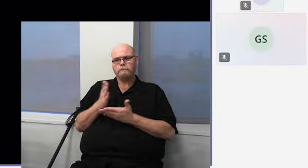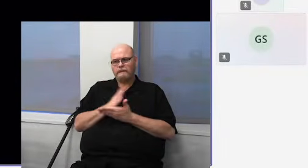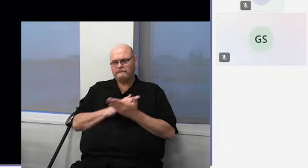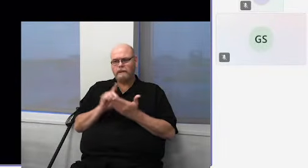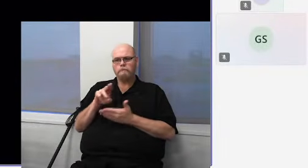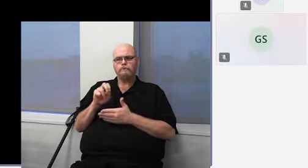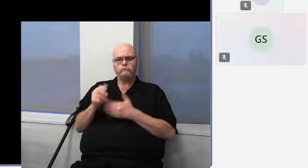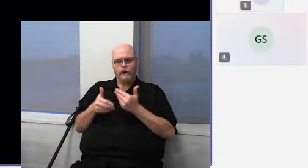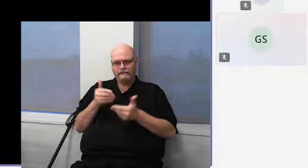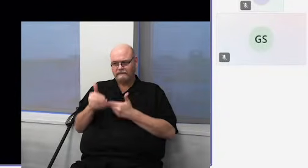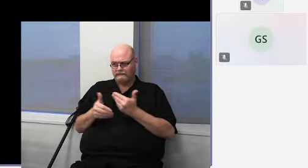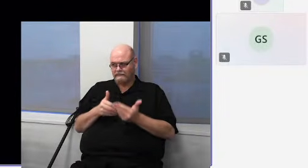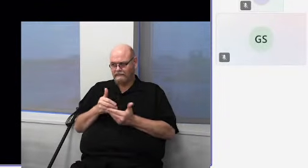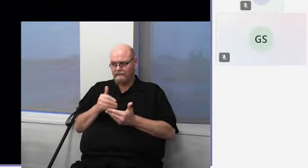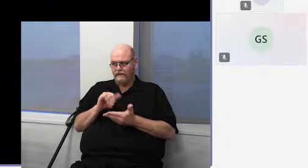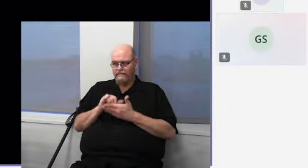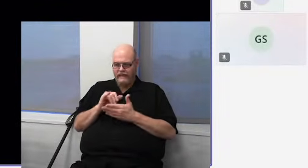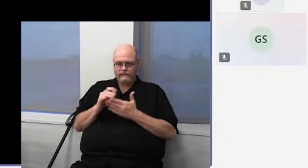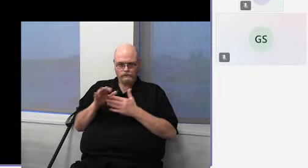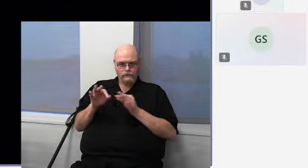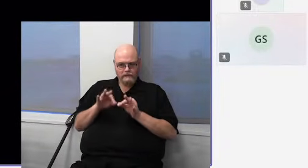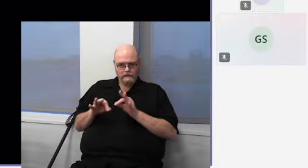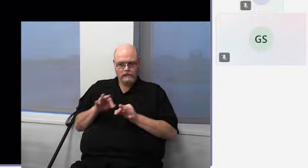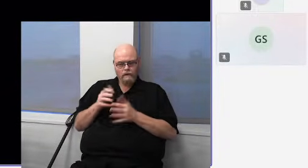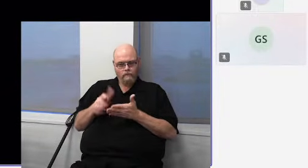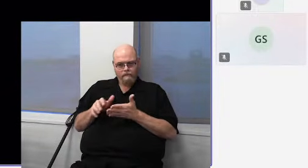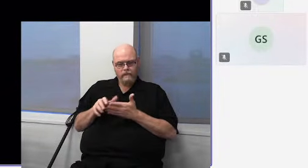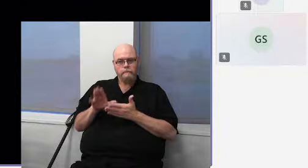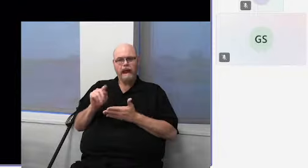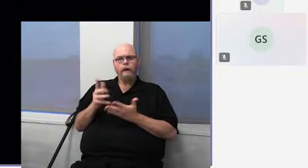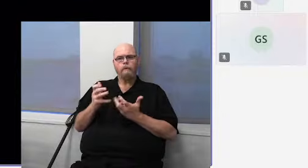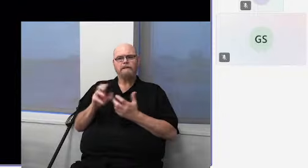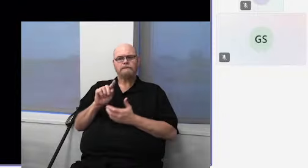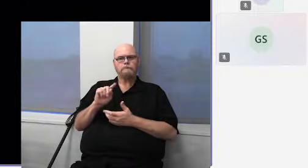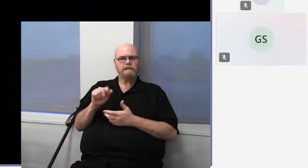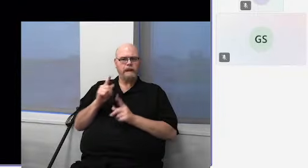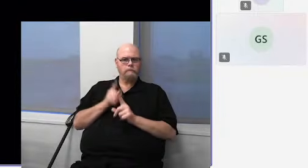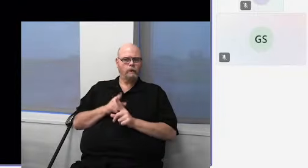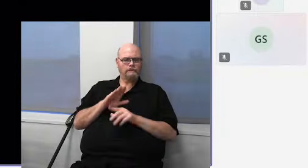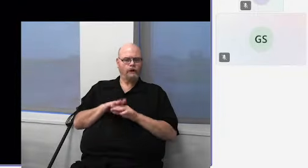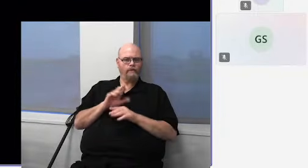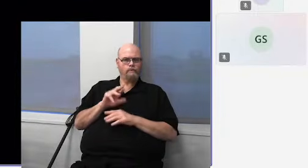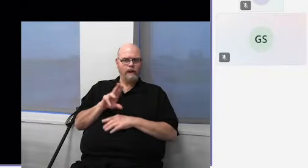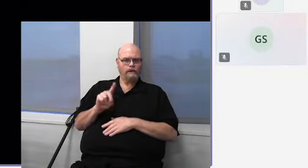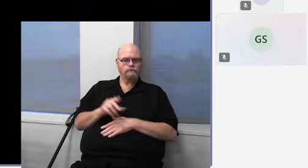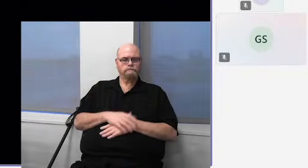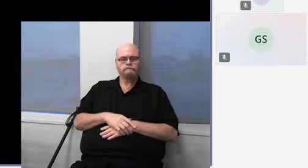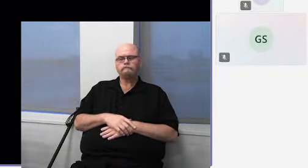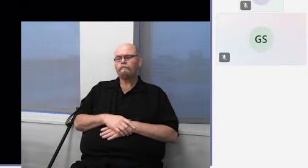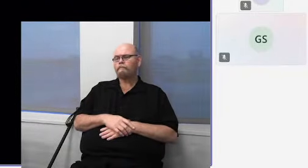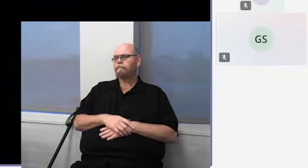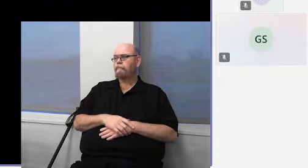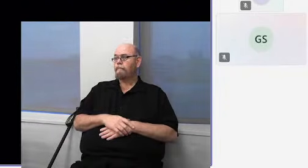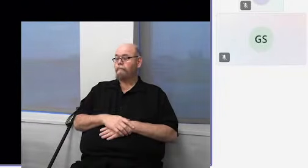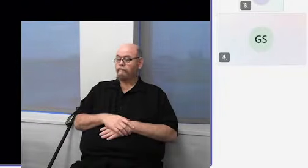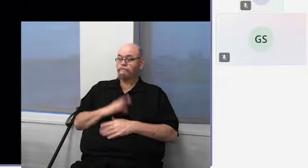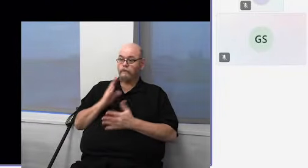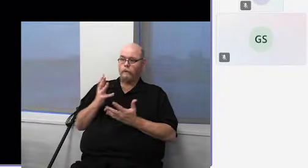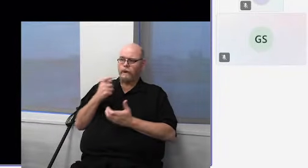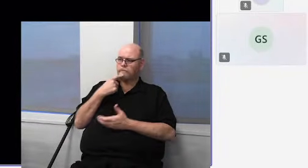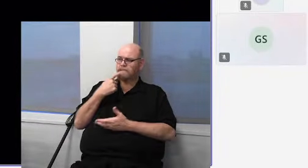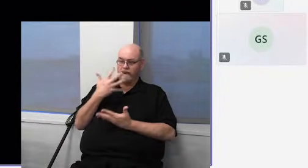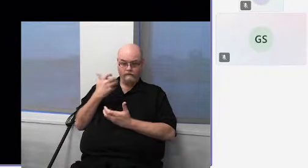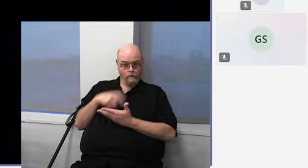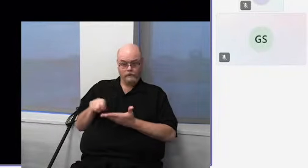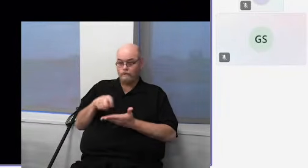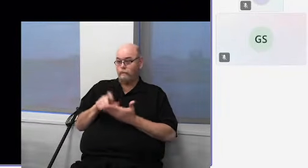there will be issues on due process that you broadly outlined, but I do want to get some data points on the record on 2 items. All right, well, Ms. Mercado,